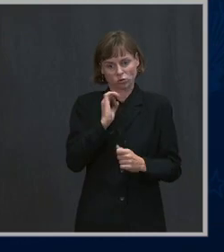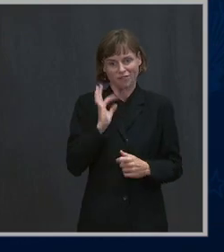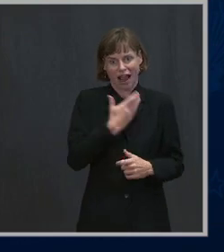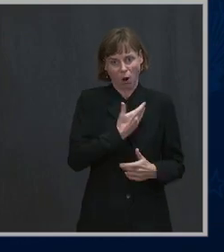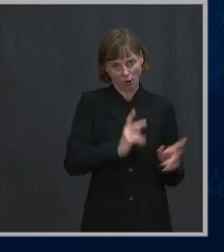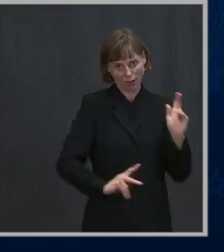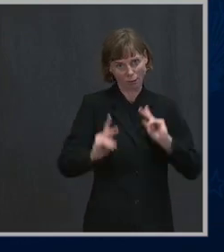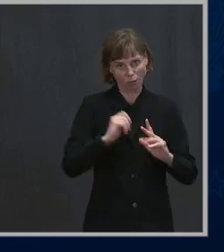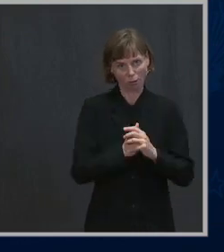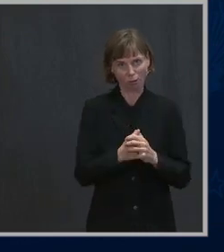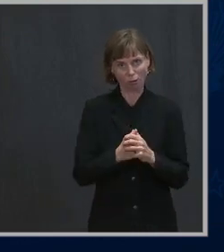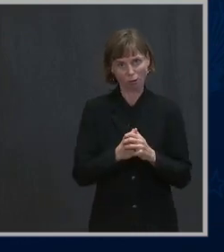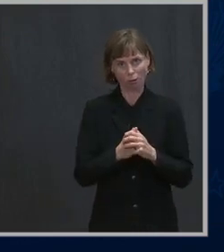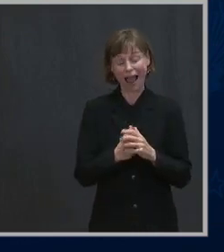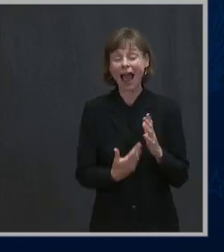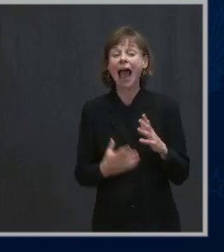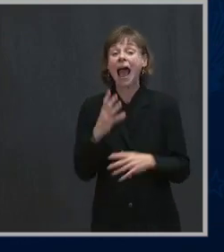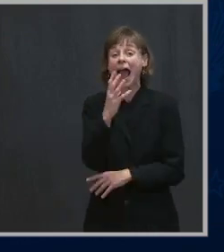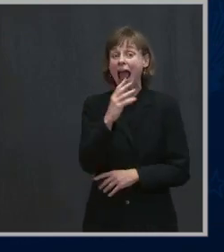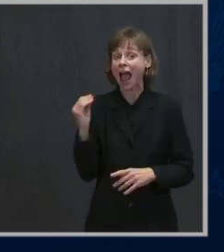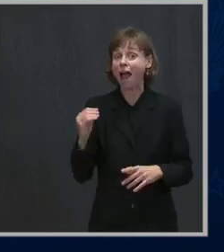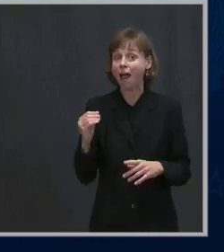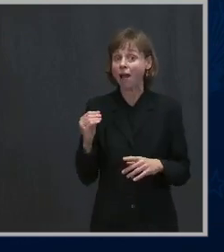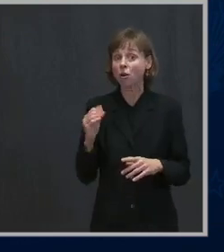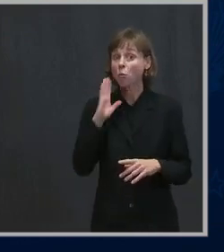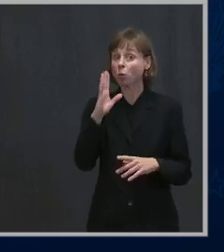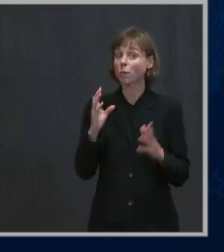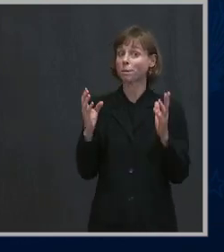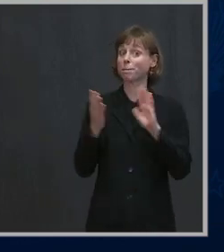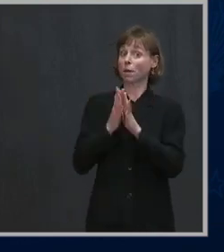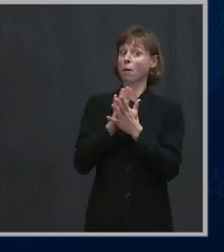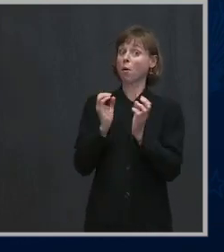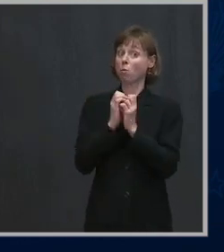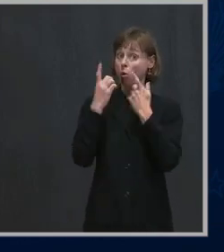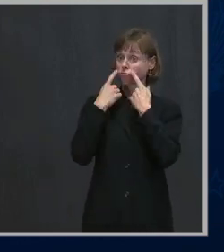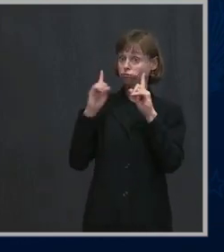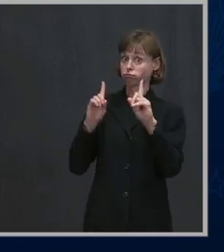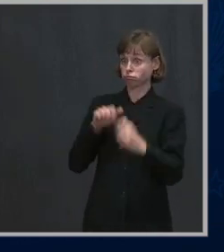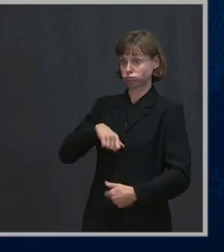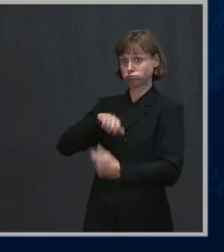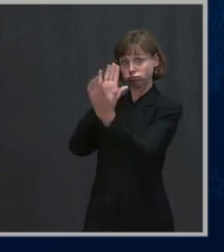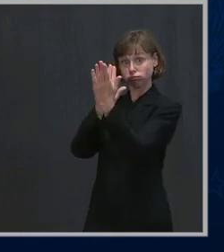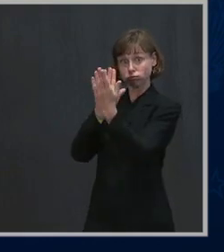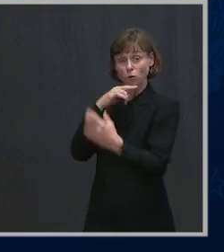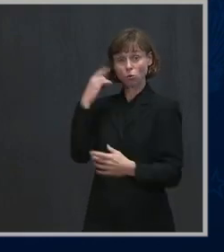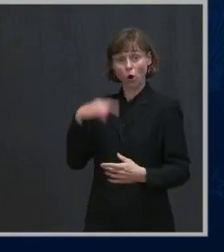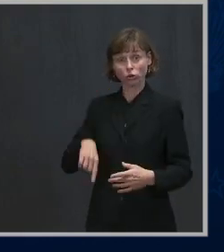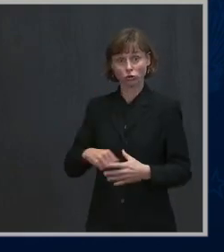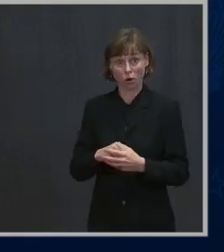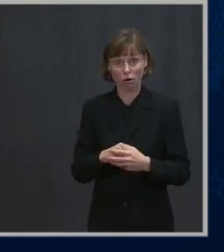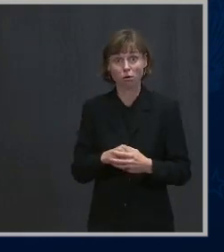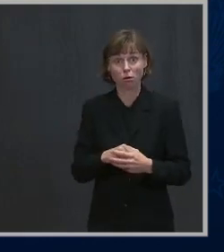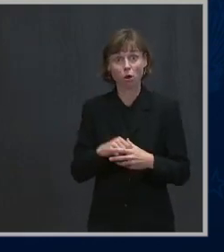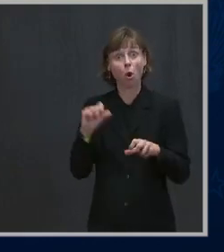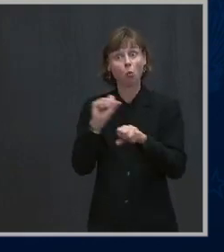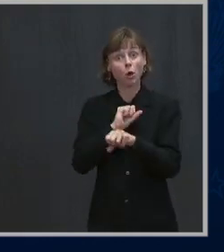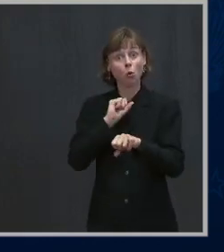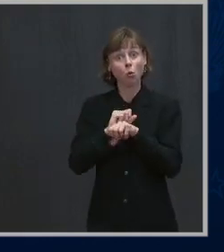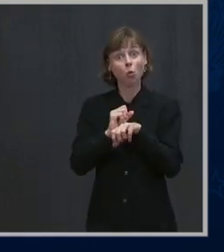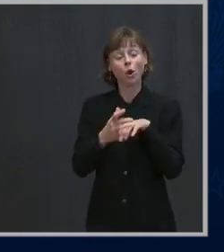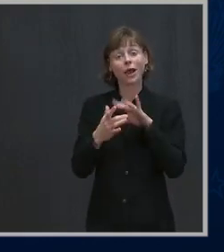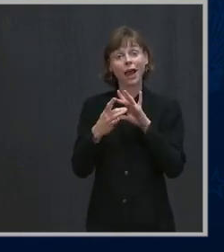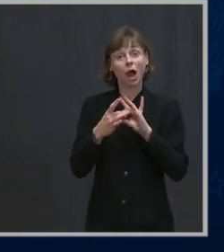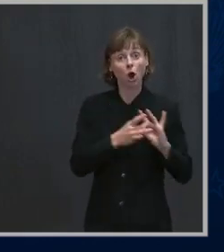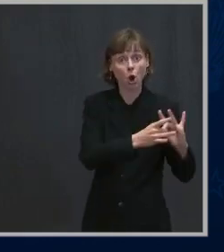and we will be more effective in dealing with russia when we work in coalition and coordination